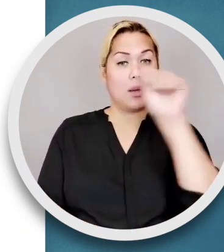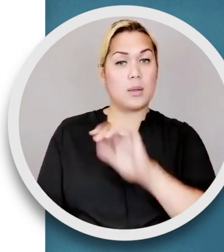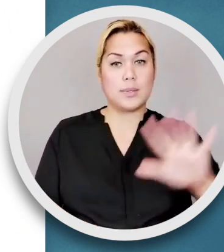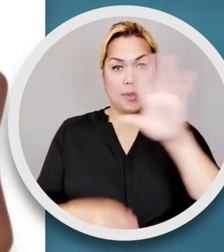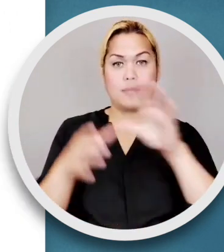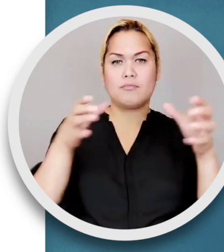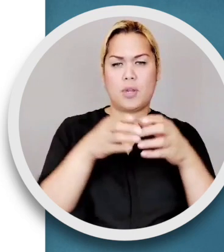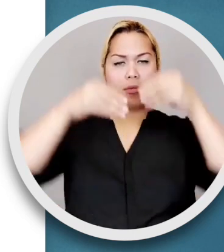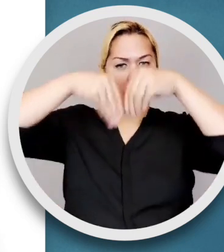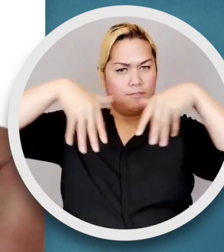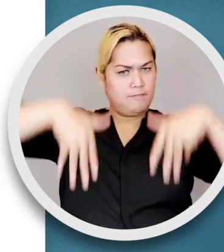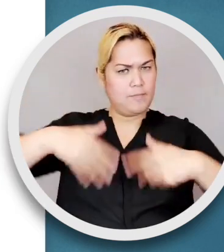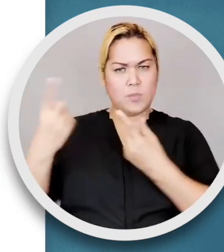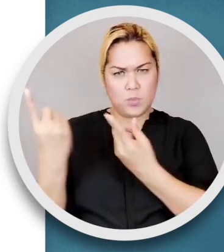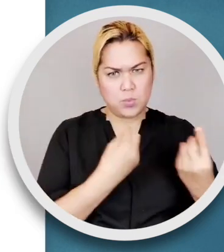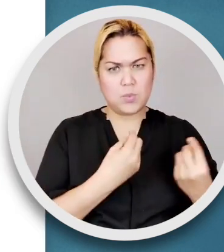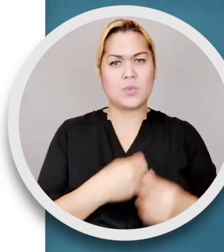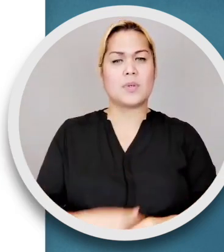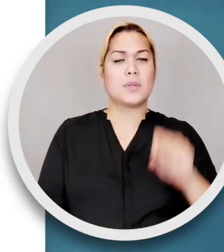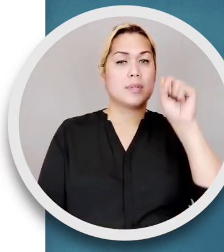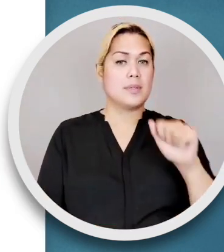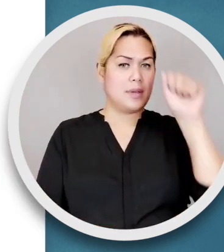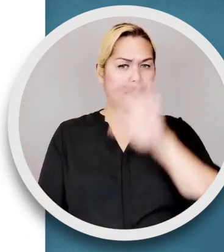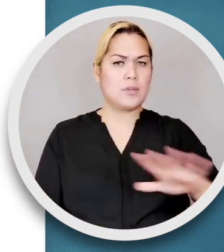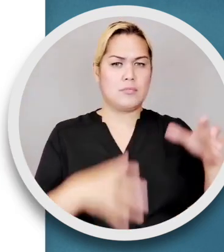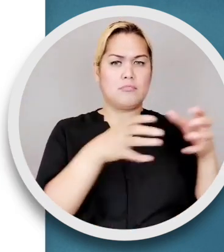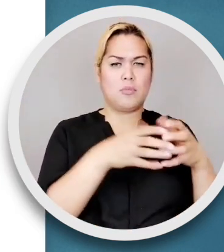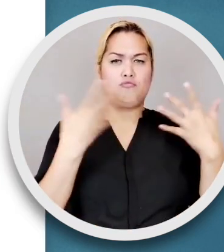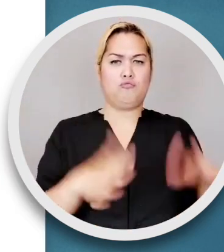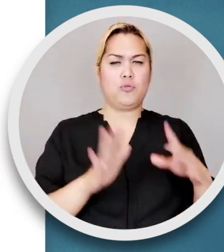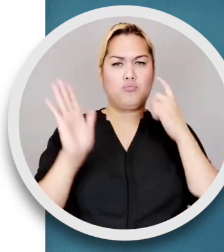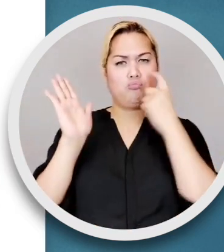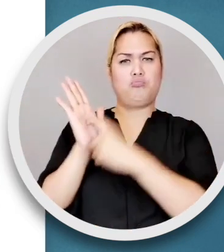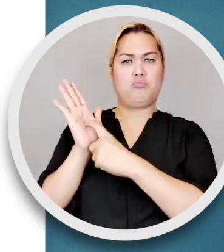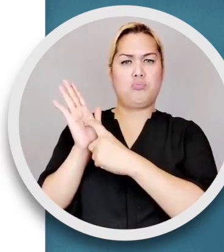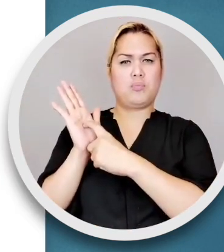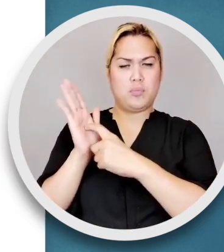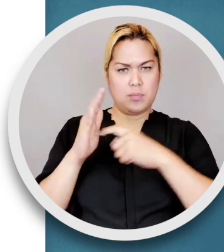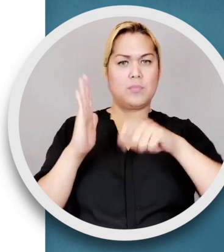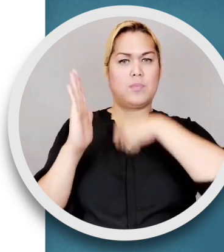SARD has identified pipeline programs and projects where GESI can be integrated